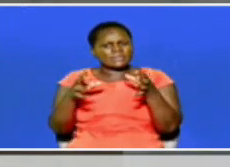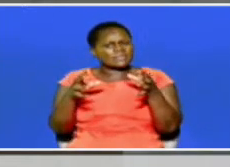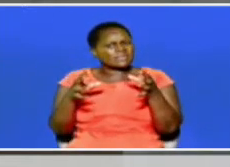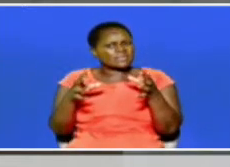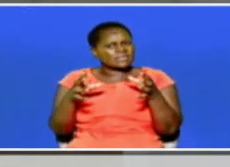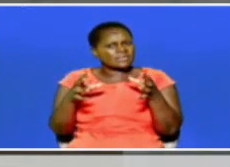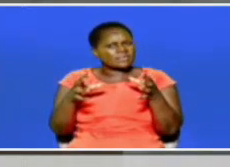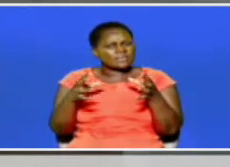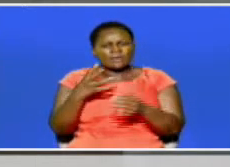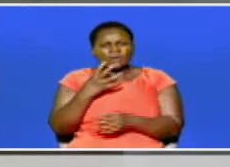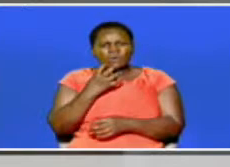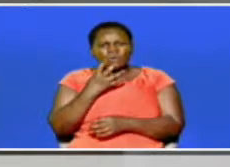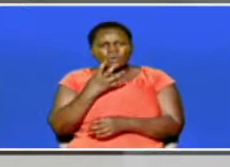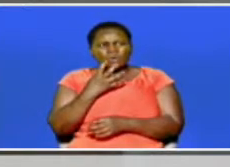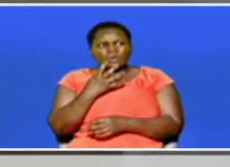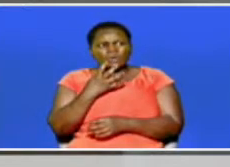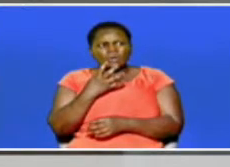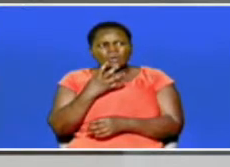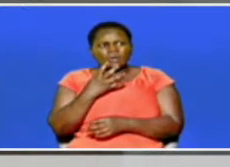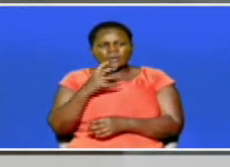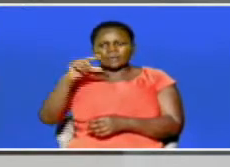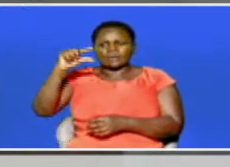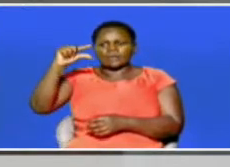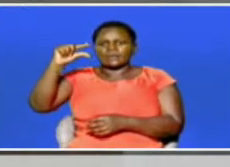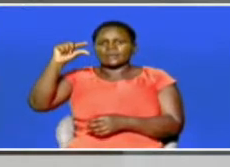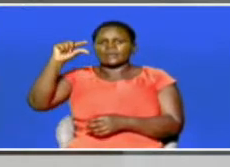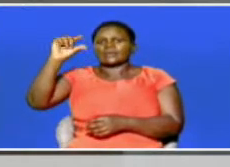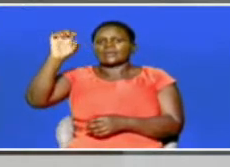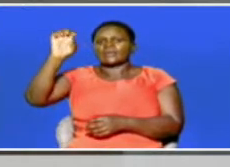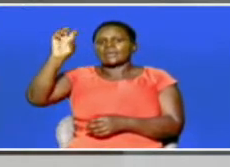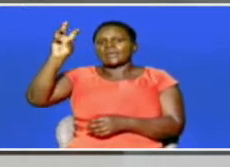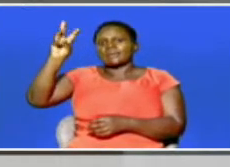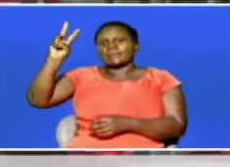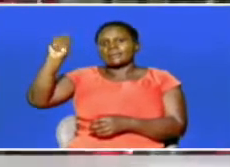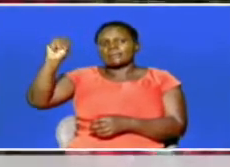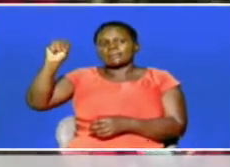the ODM Gem Gem constituency.